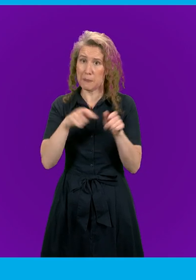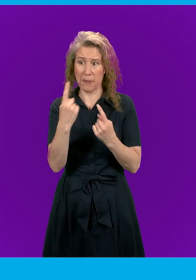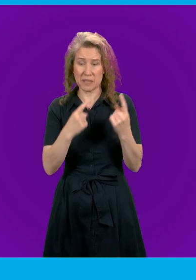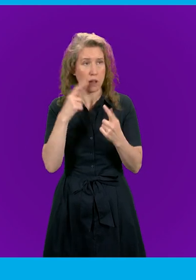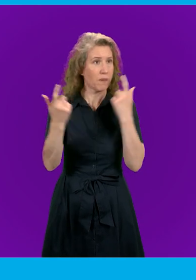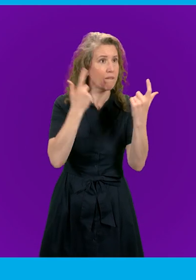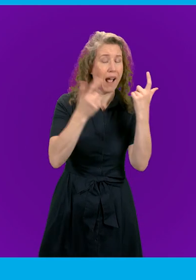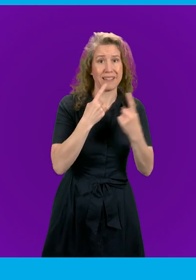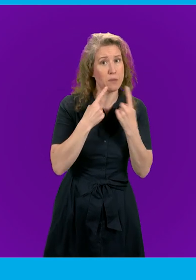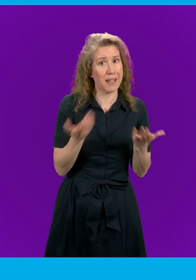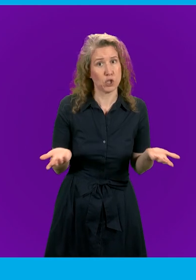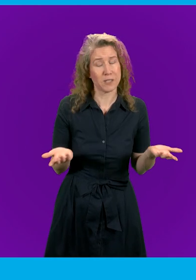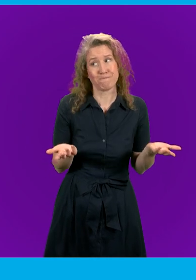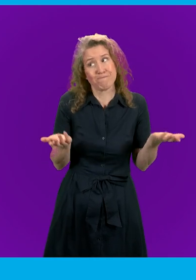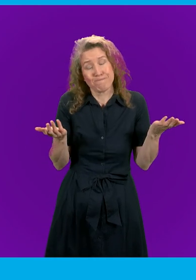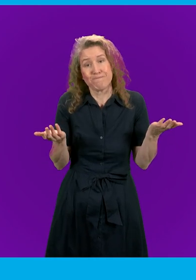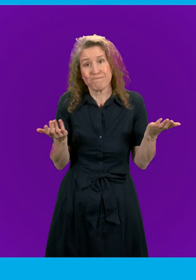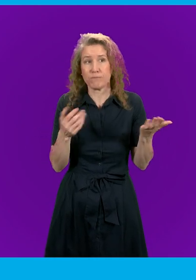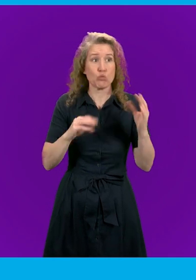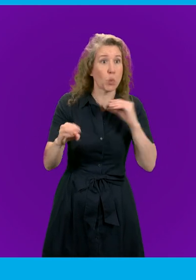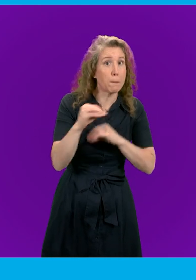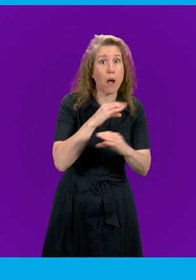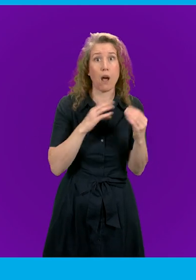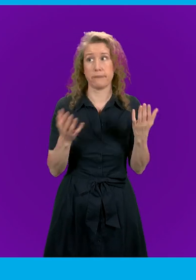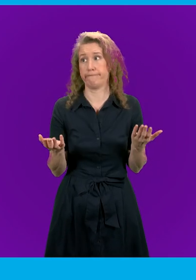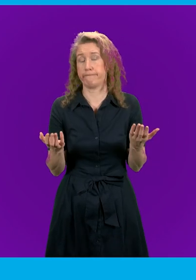by just rumours,